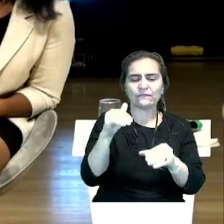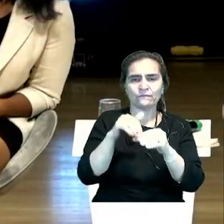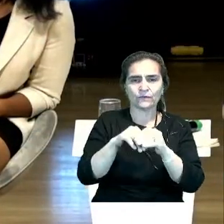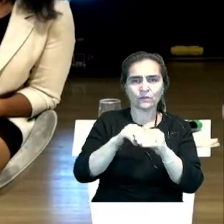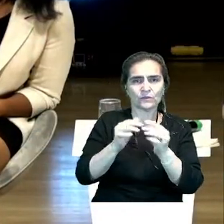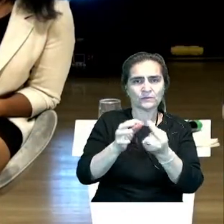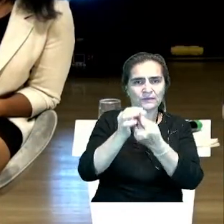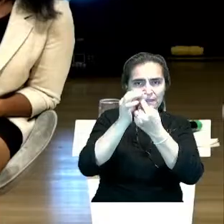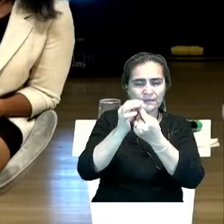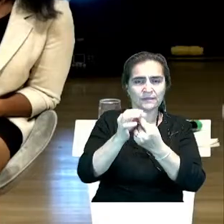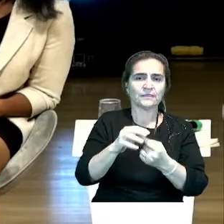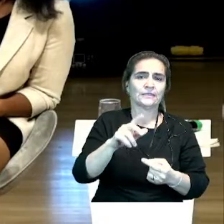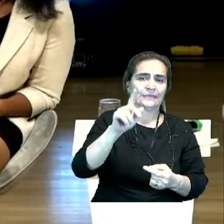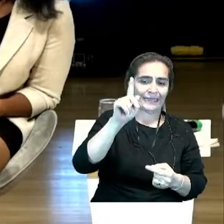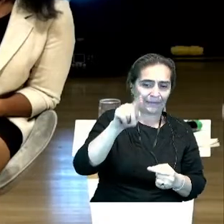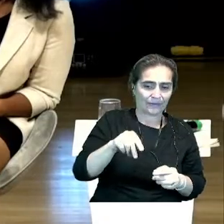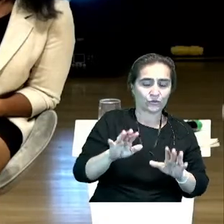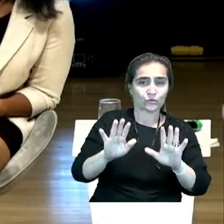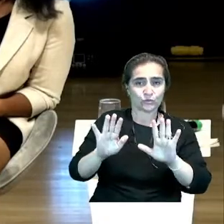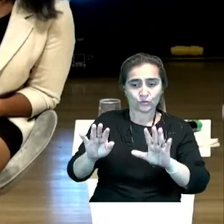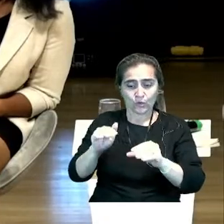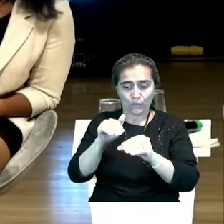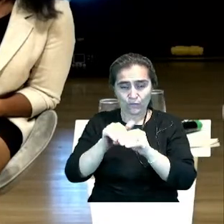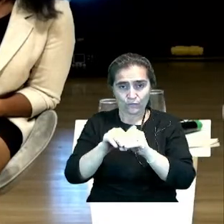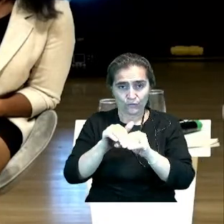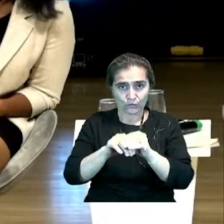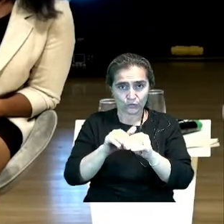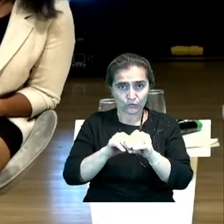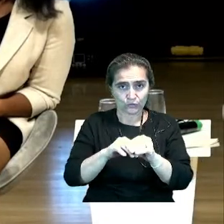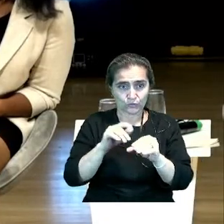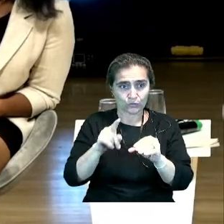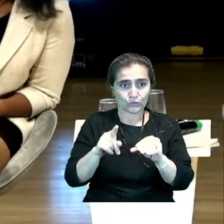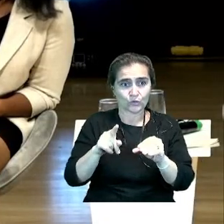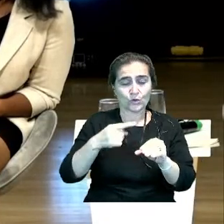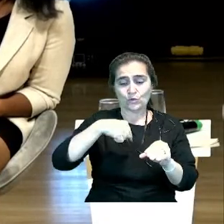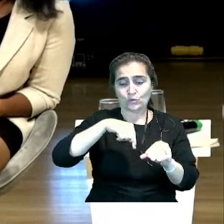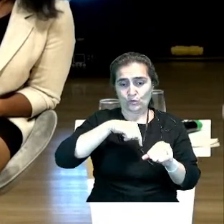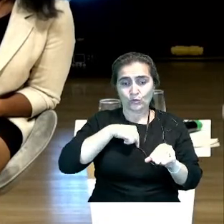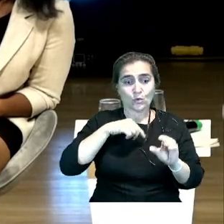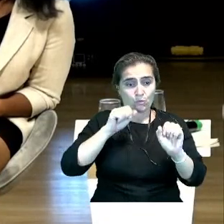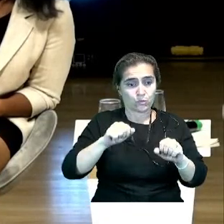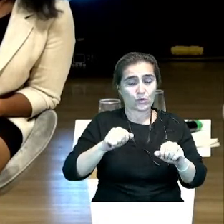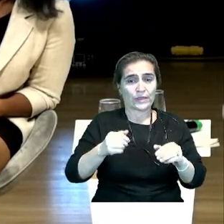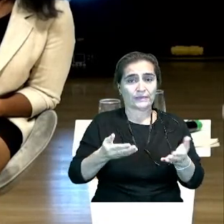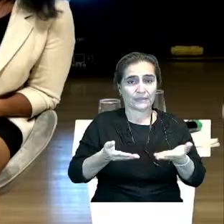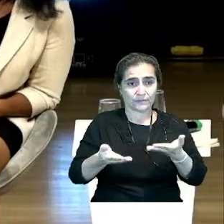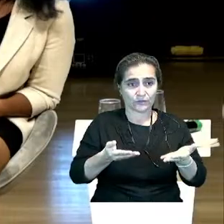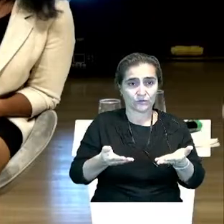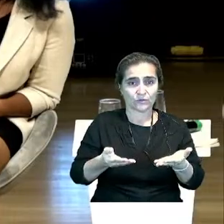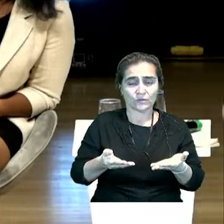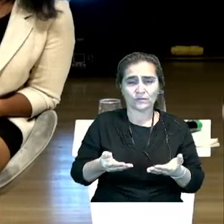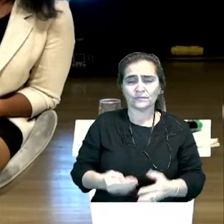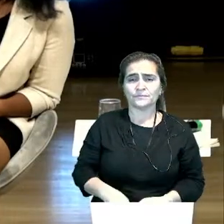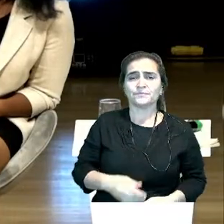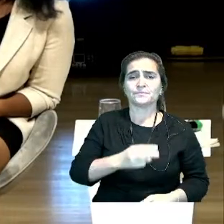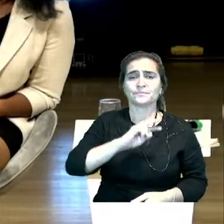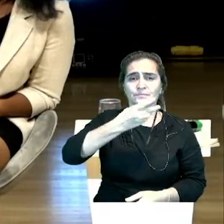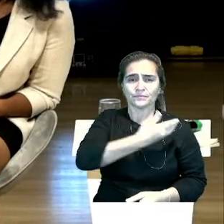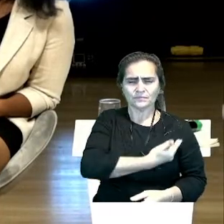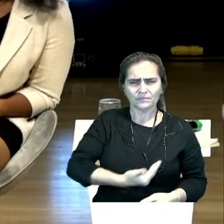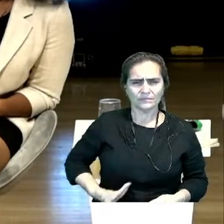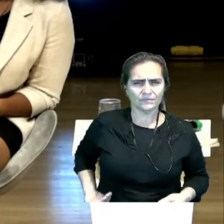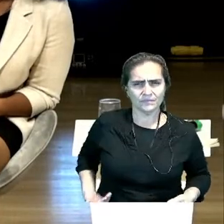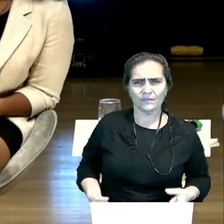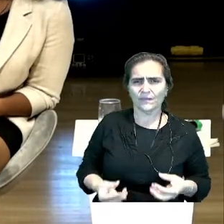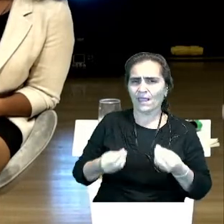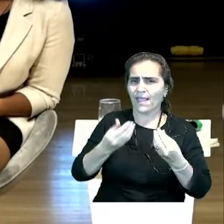what the fund is about. And let's use that fund, which is there for us to use it. Vice President, thank you so much for